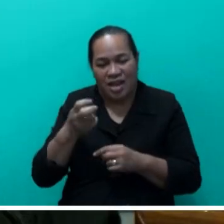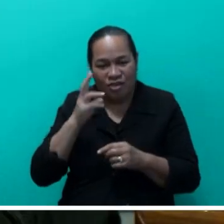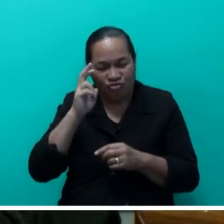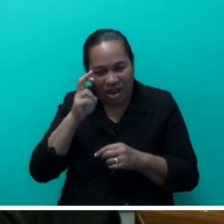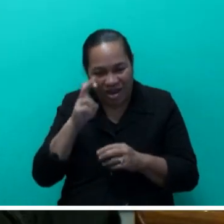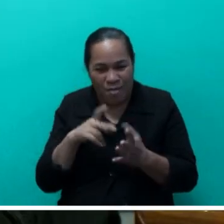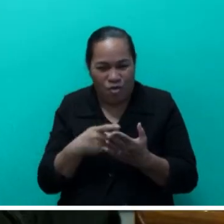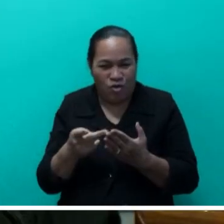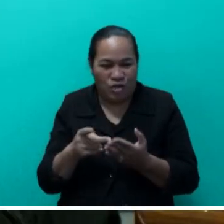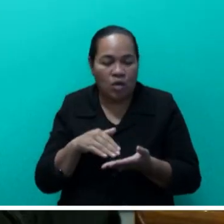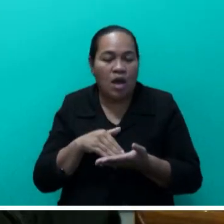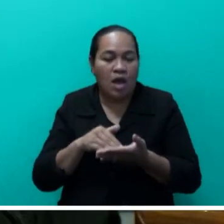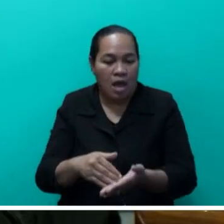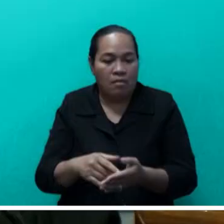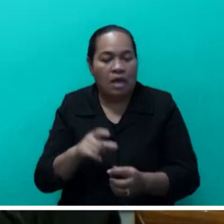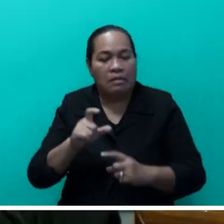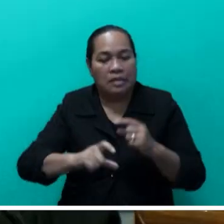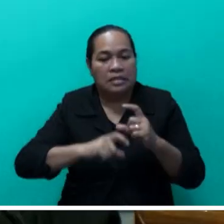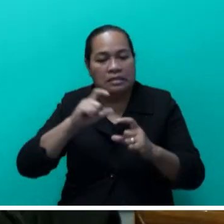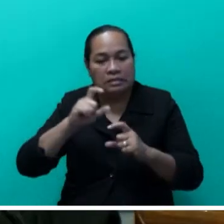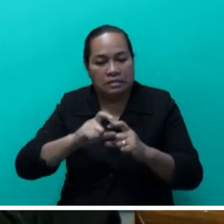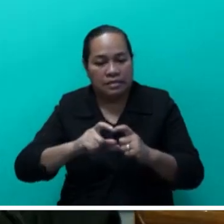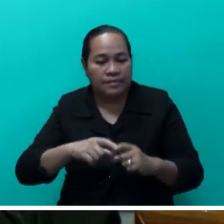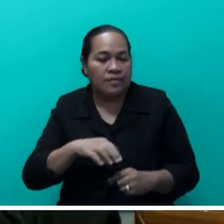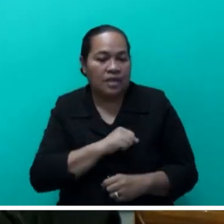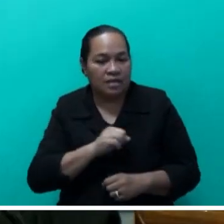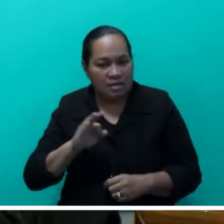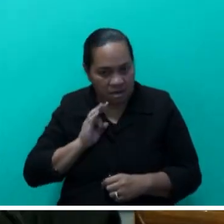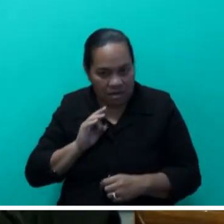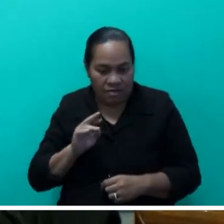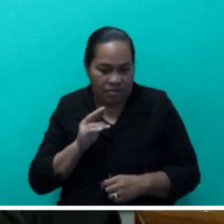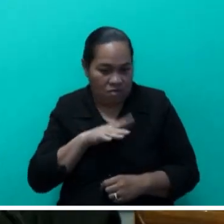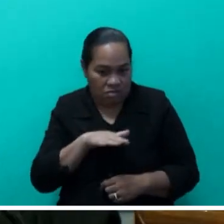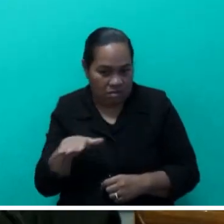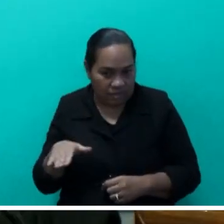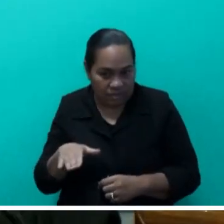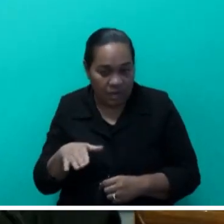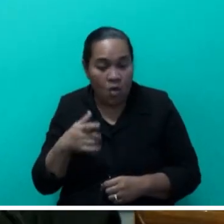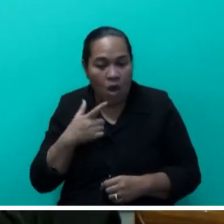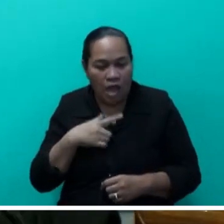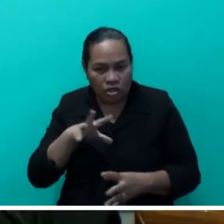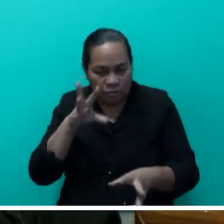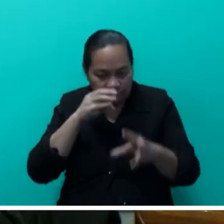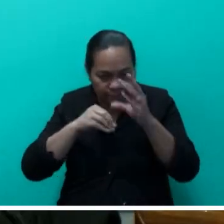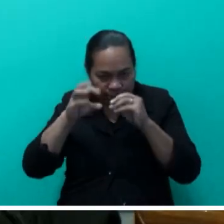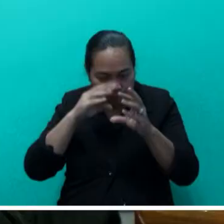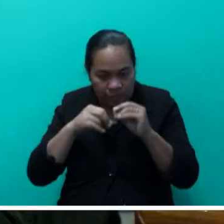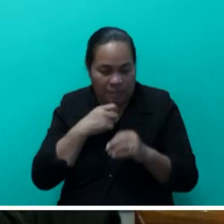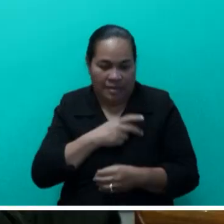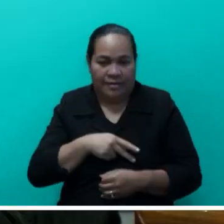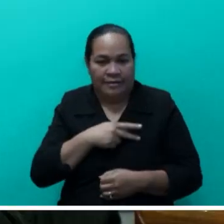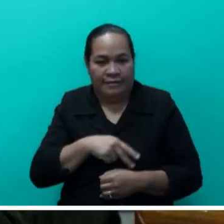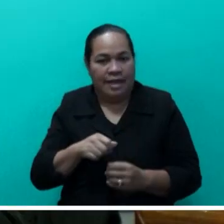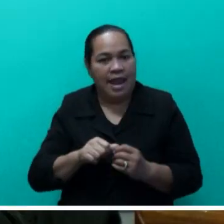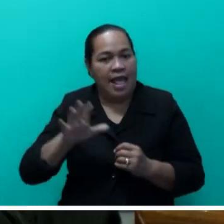at enhancing staff skills and competence. These initiatives are central to cultivating a culture of leadership, professionalism, and excellence within